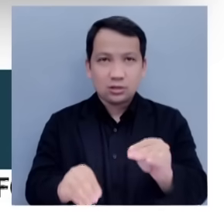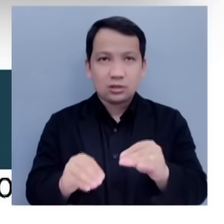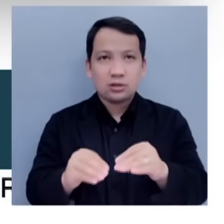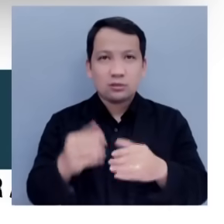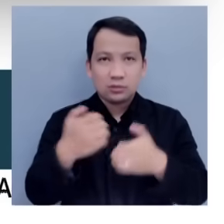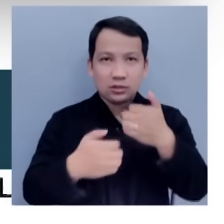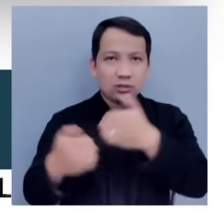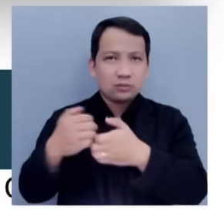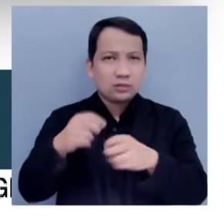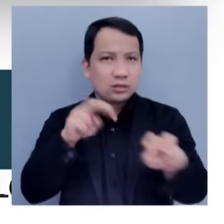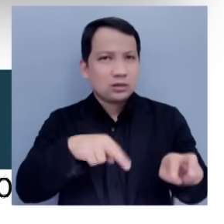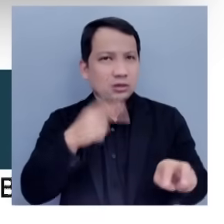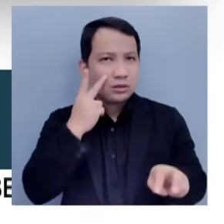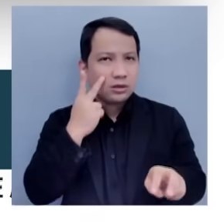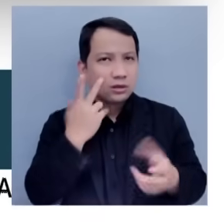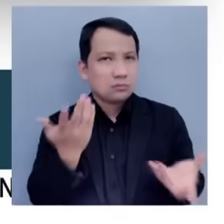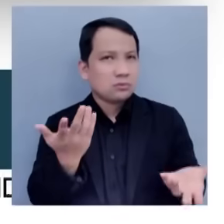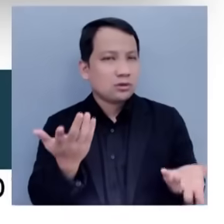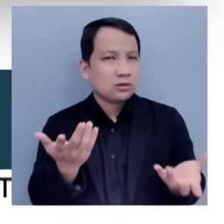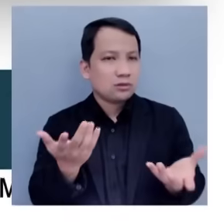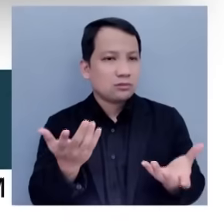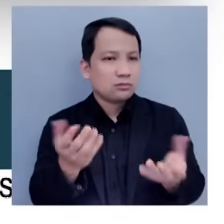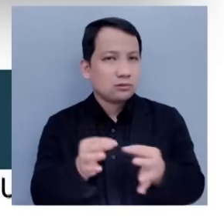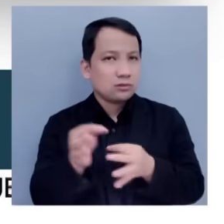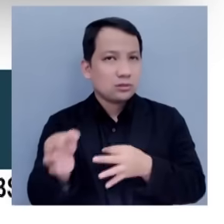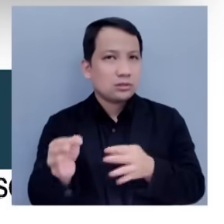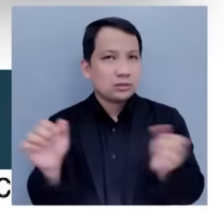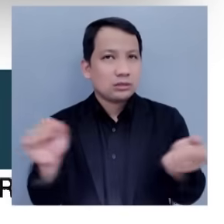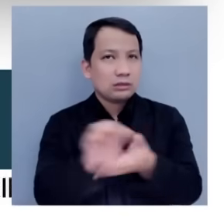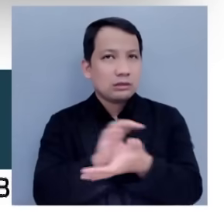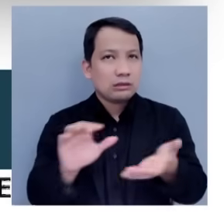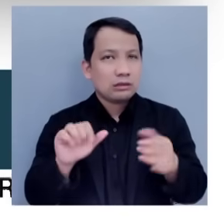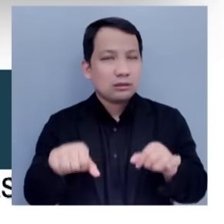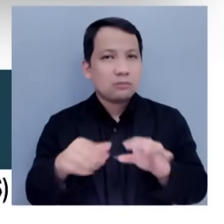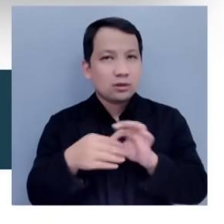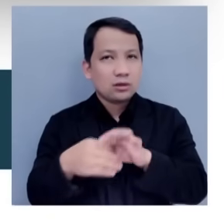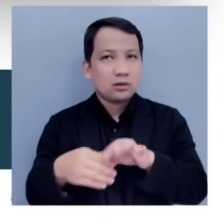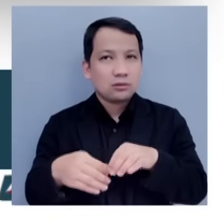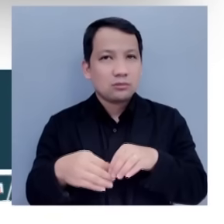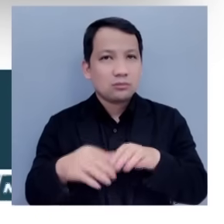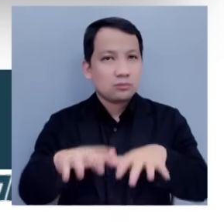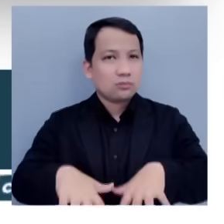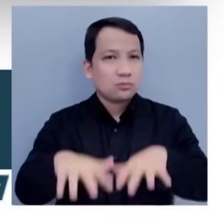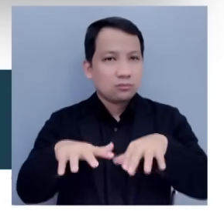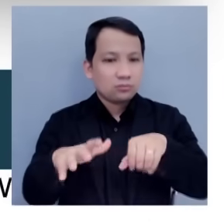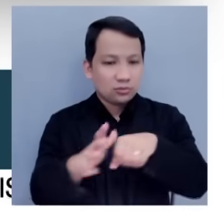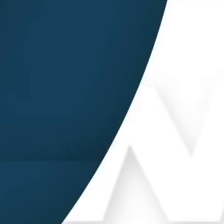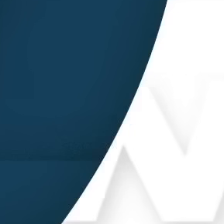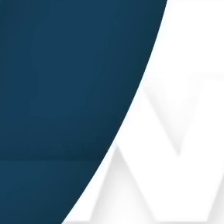para makita po kung gaano kalawak ang naapektuhan nitong nung pagbabara po.